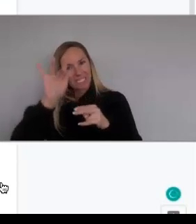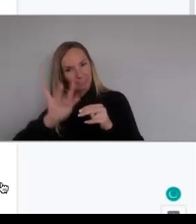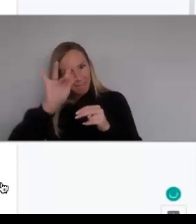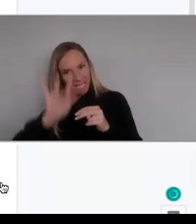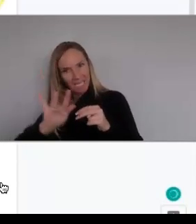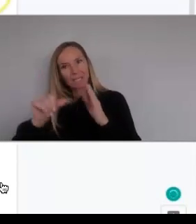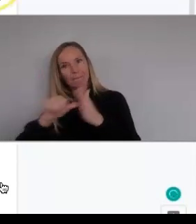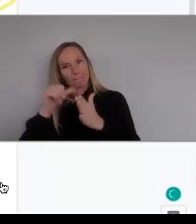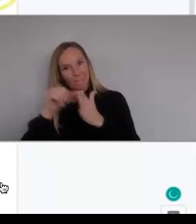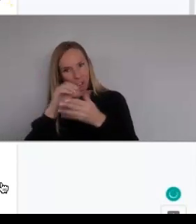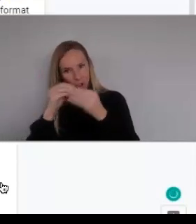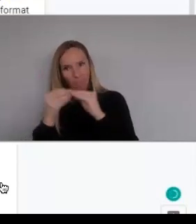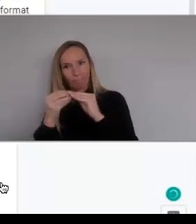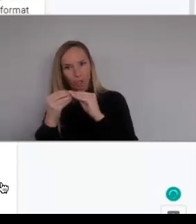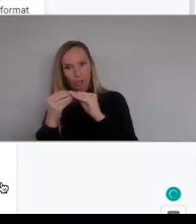then page number.